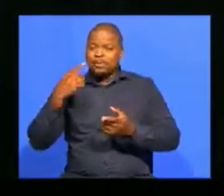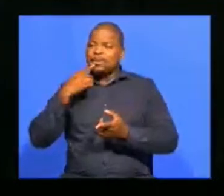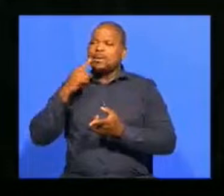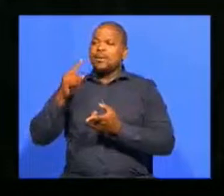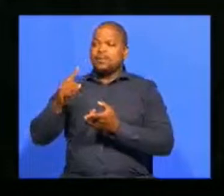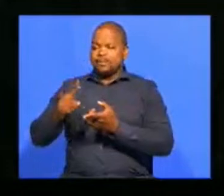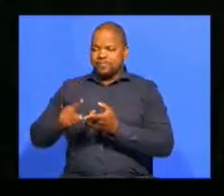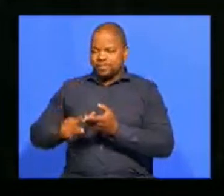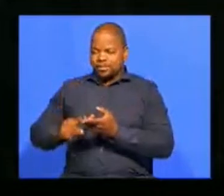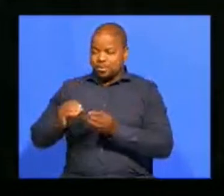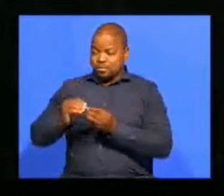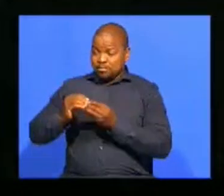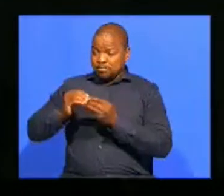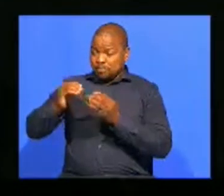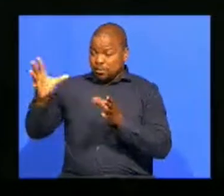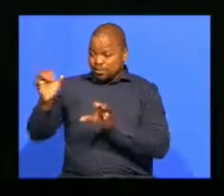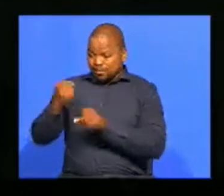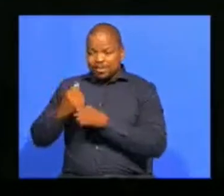to be a riveting